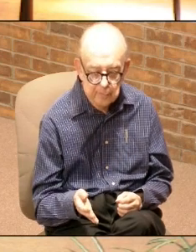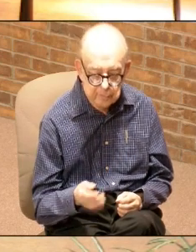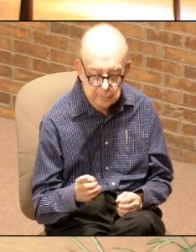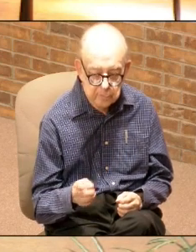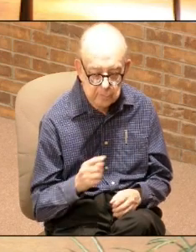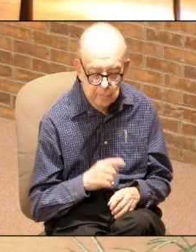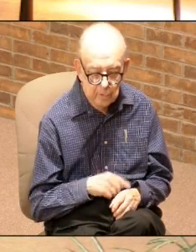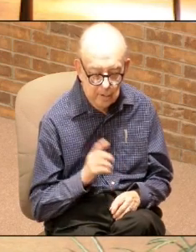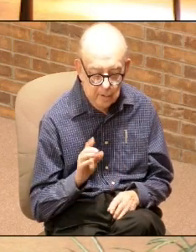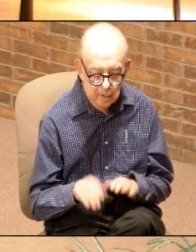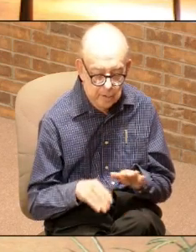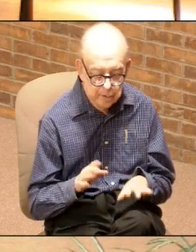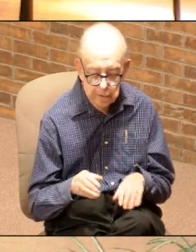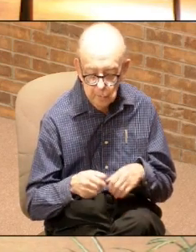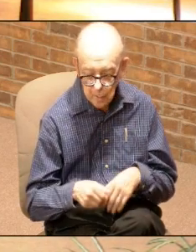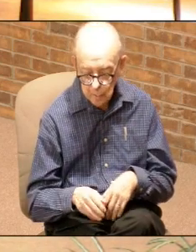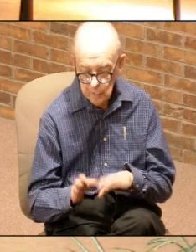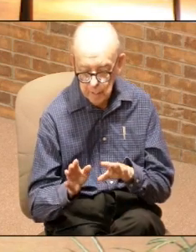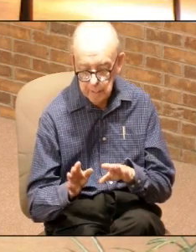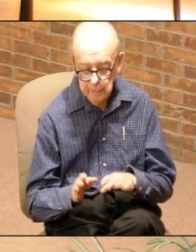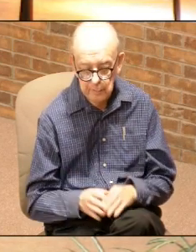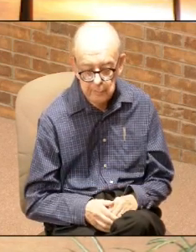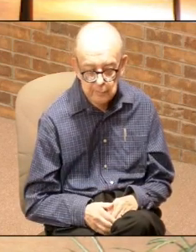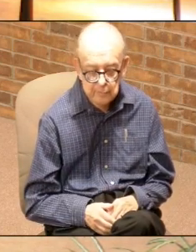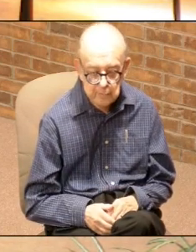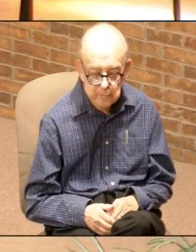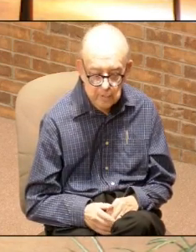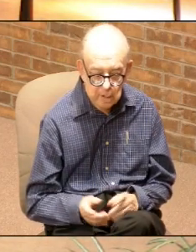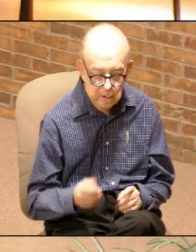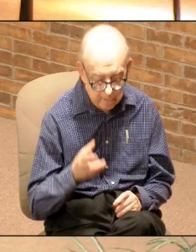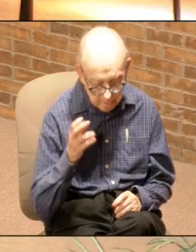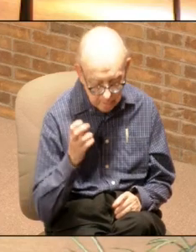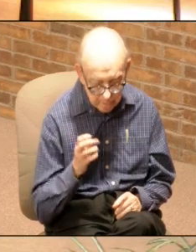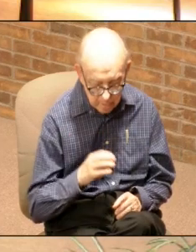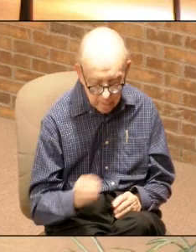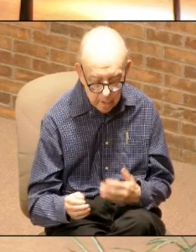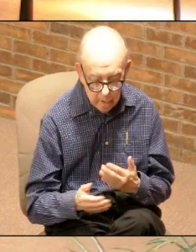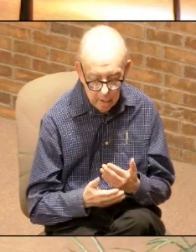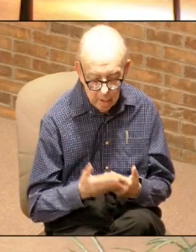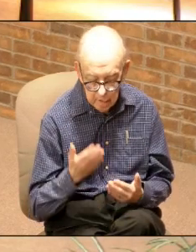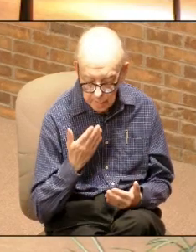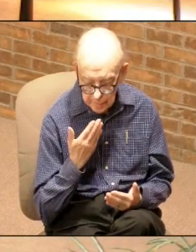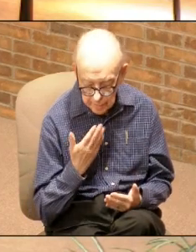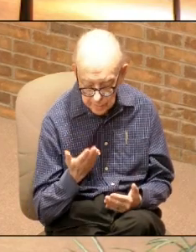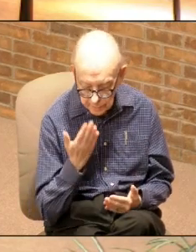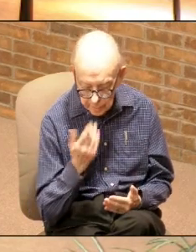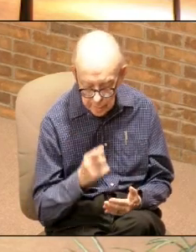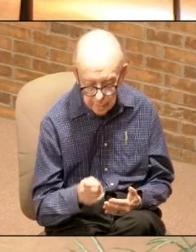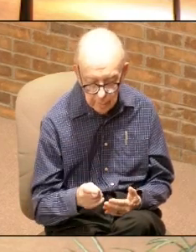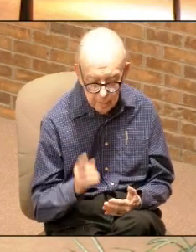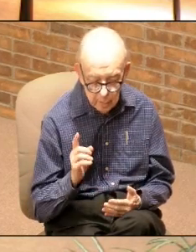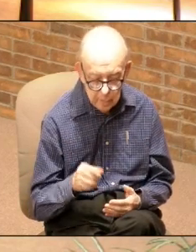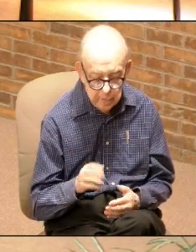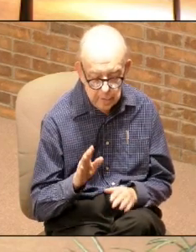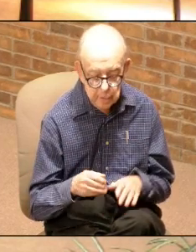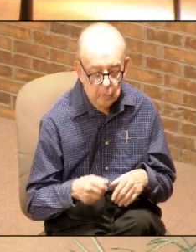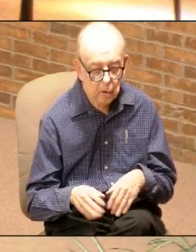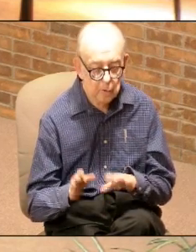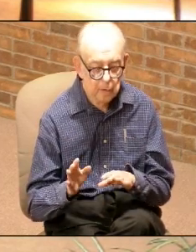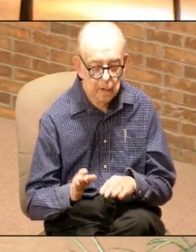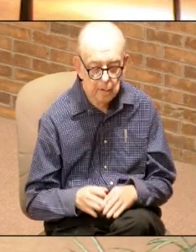are times you need to walk away. When Satan is putting things in front of you, you need to walk